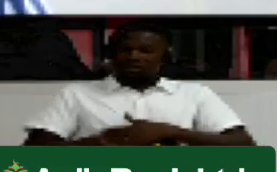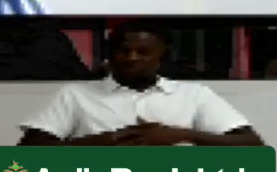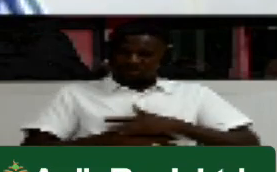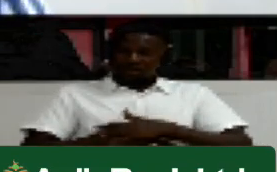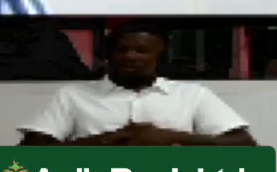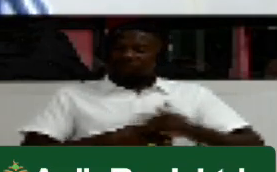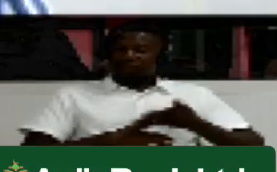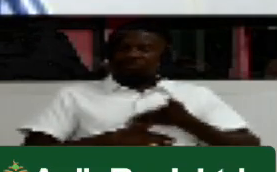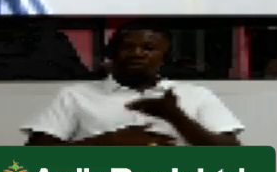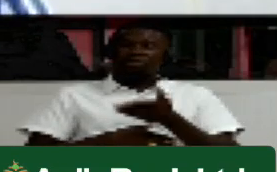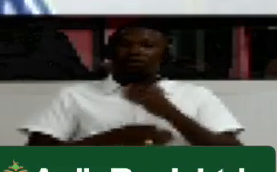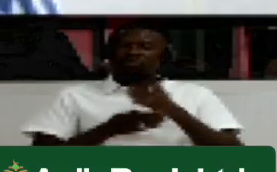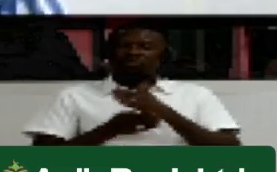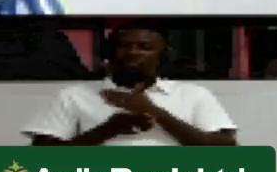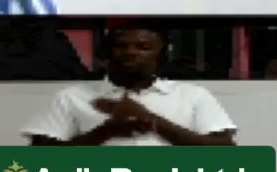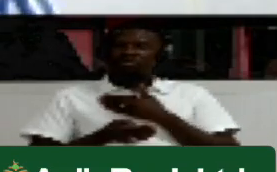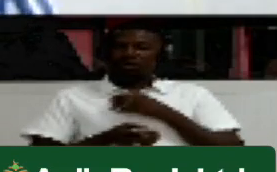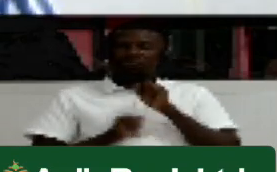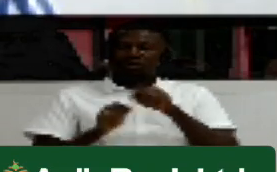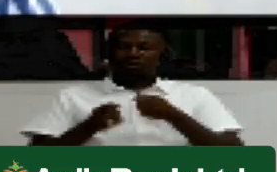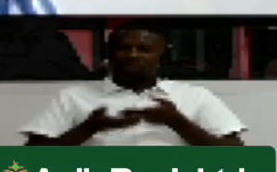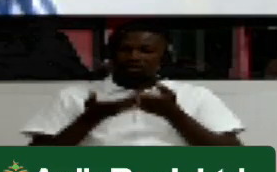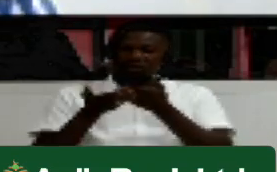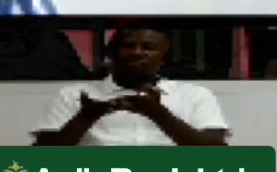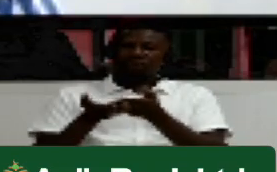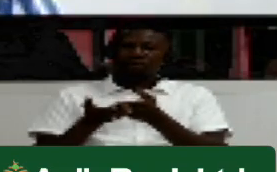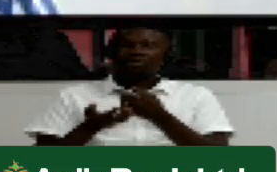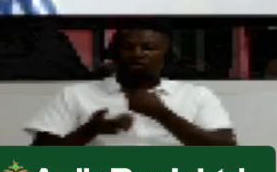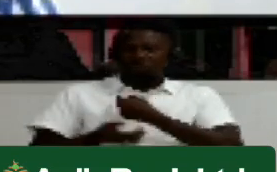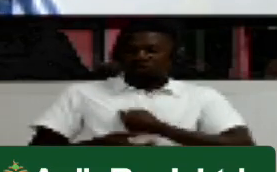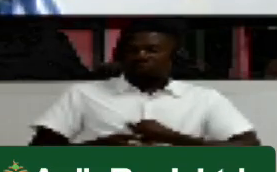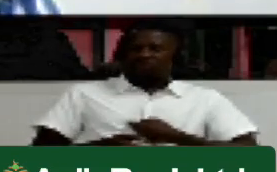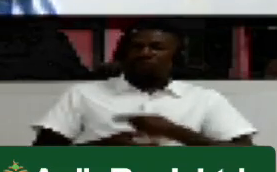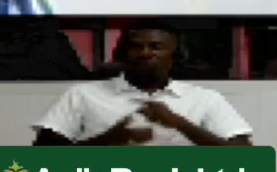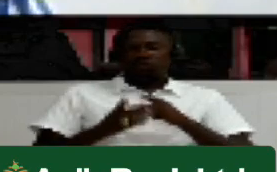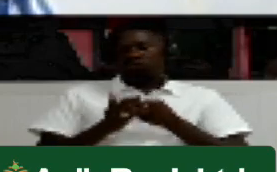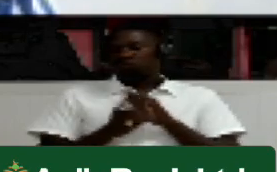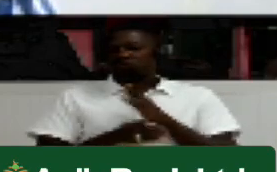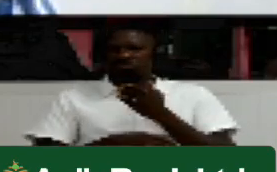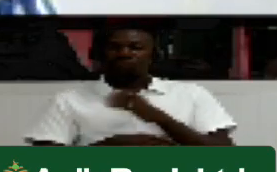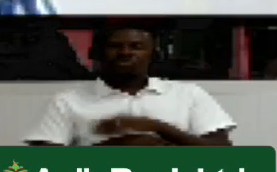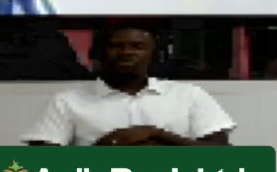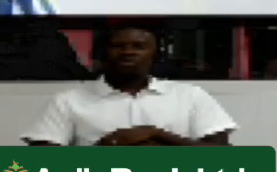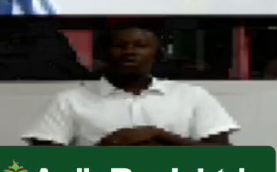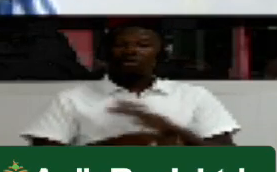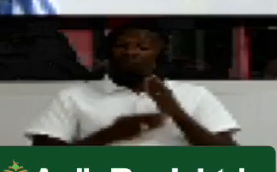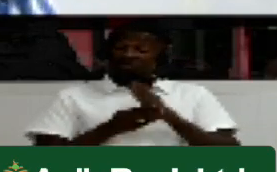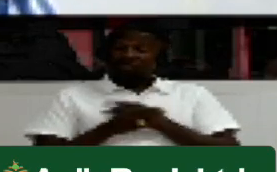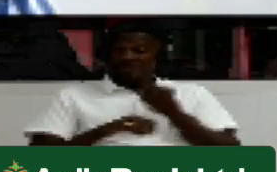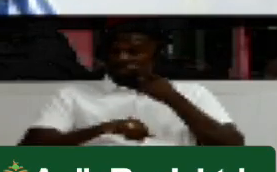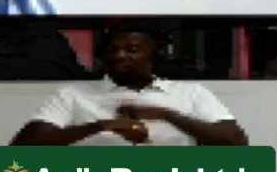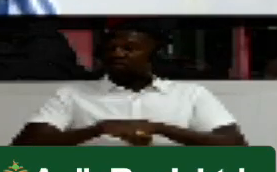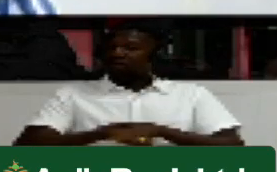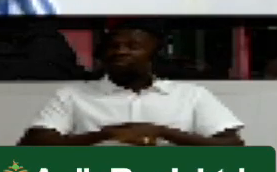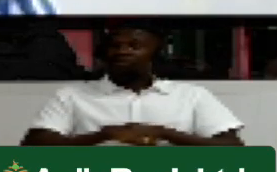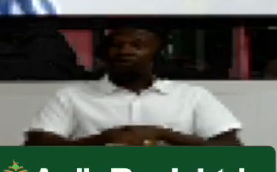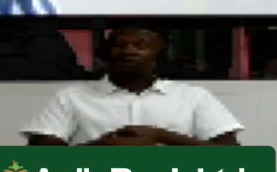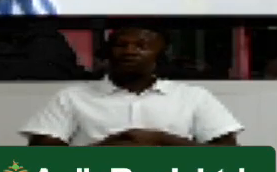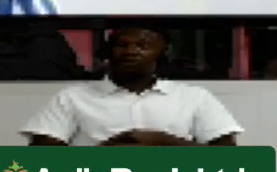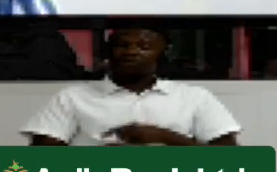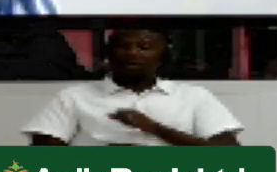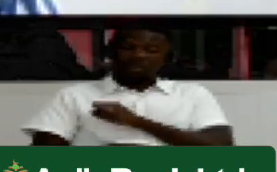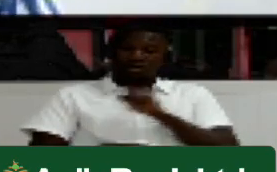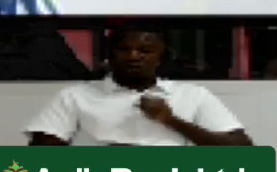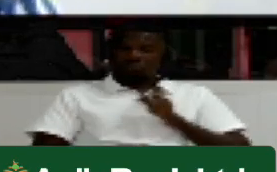before he could be given any operations also. So before that time,